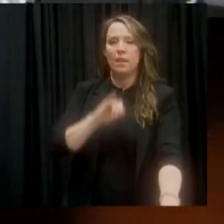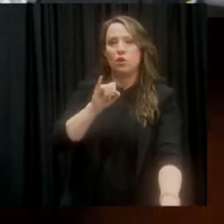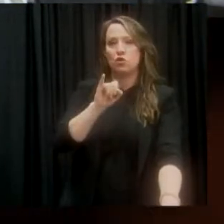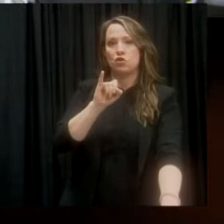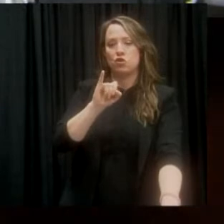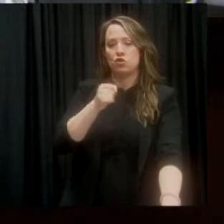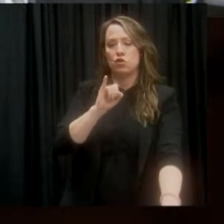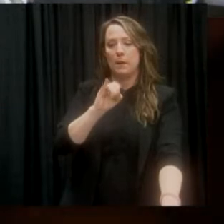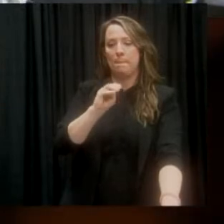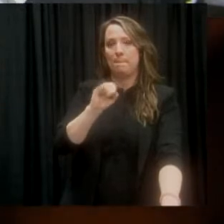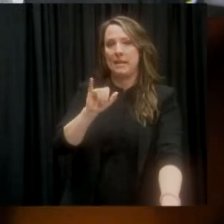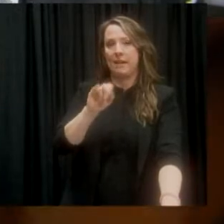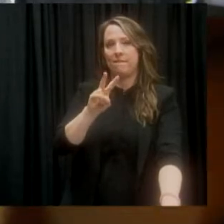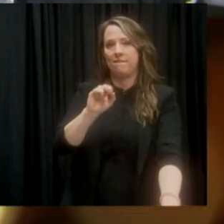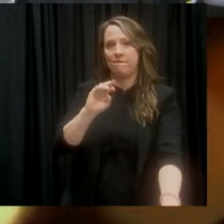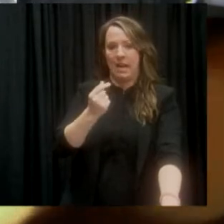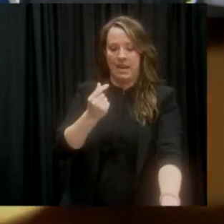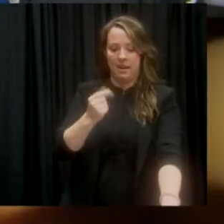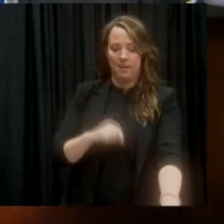Jimmy Vang.